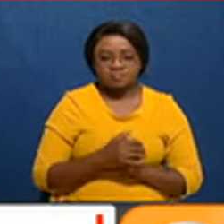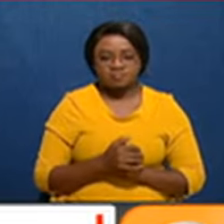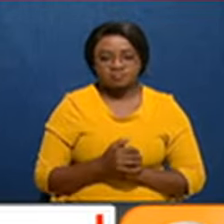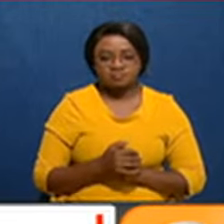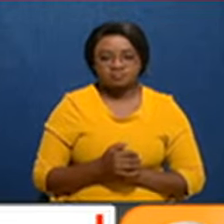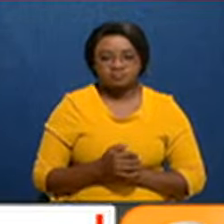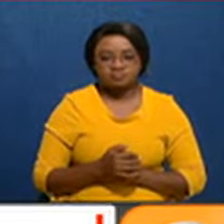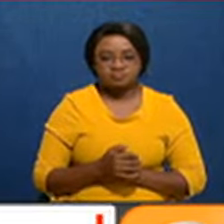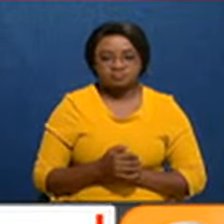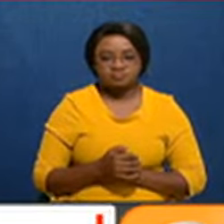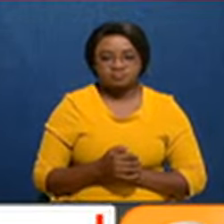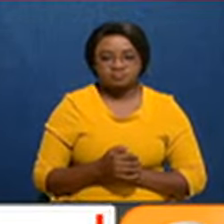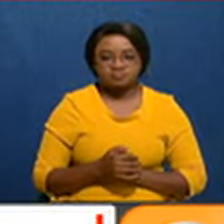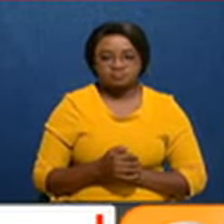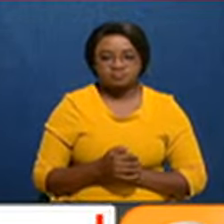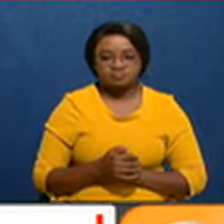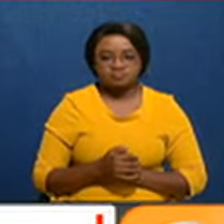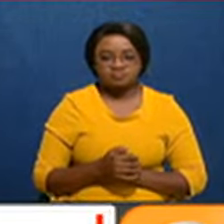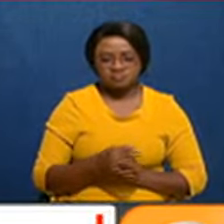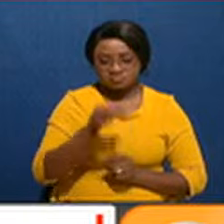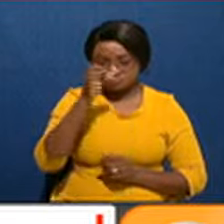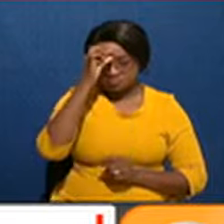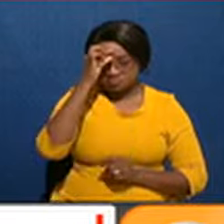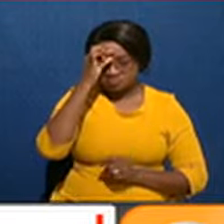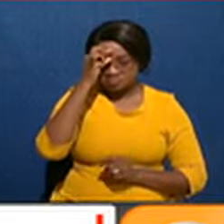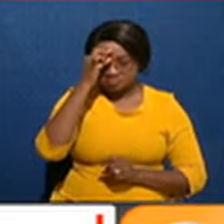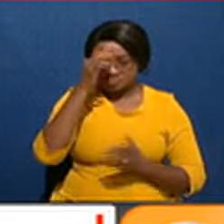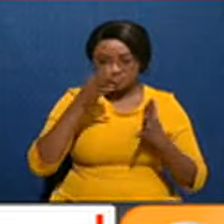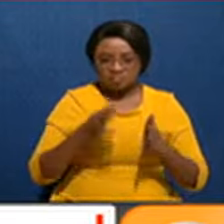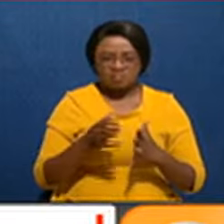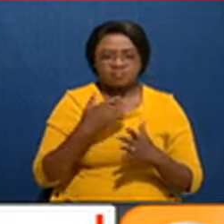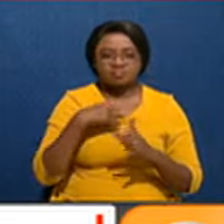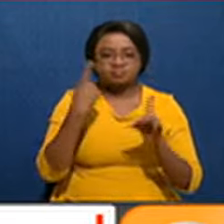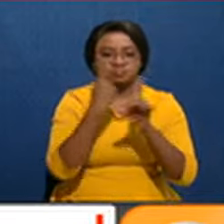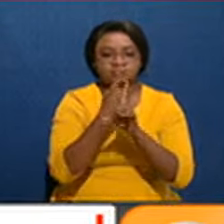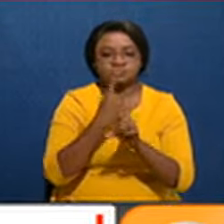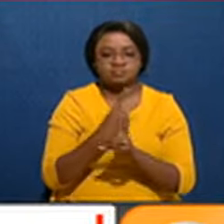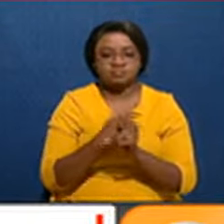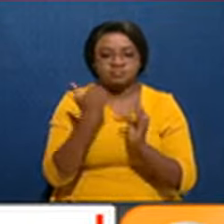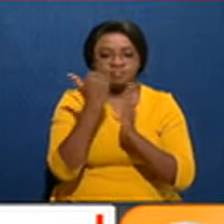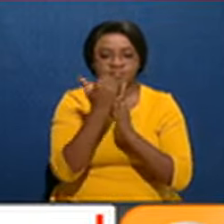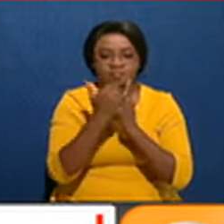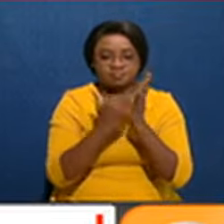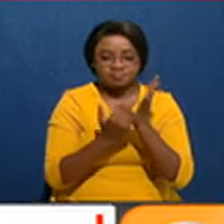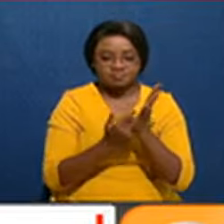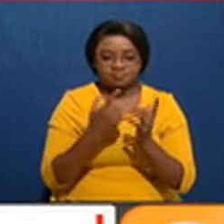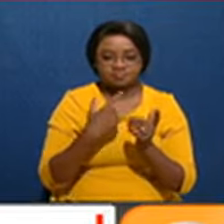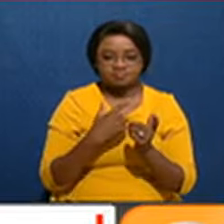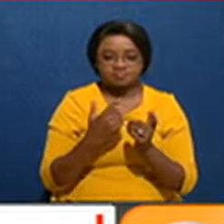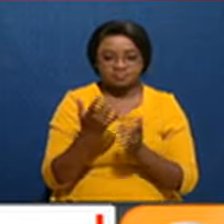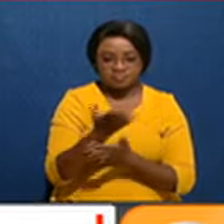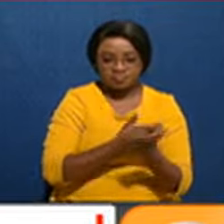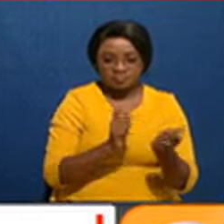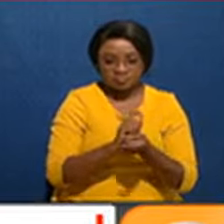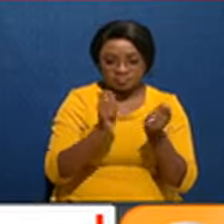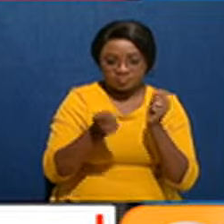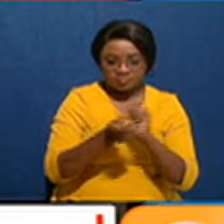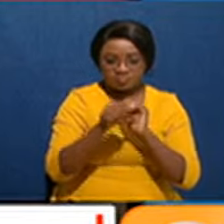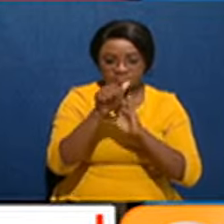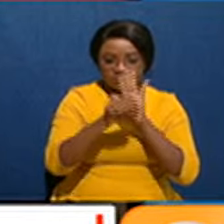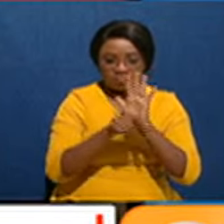expertise. The government right now is rolling out a number of programs under the bottom-up economic transformation